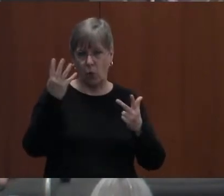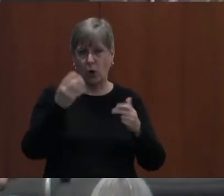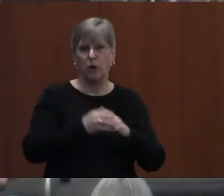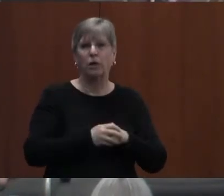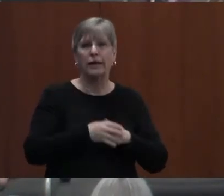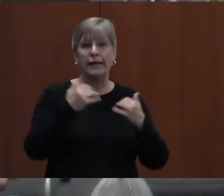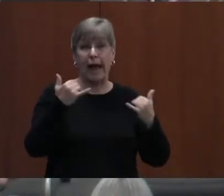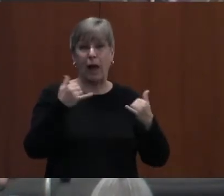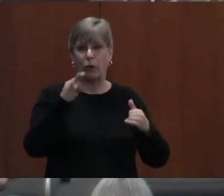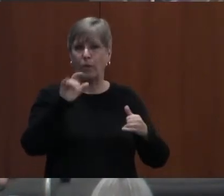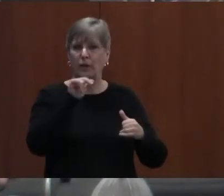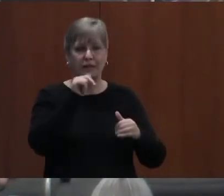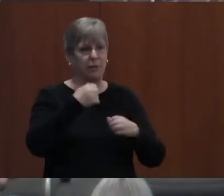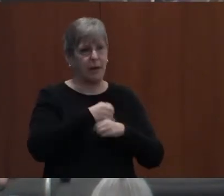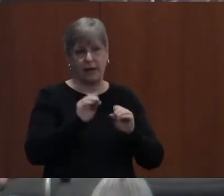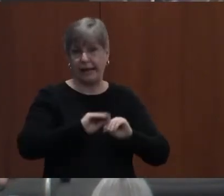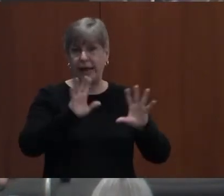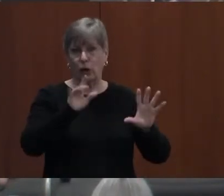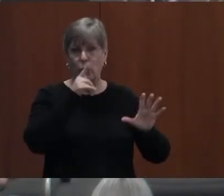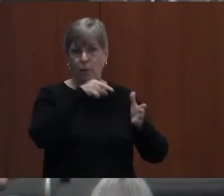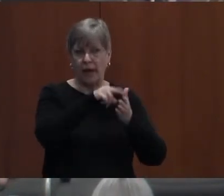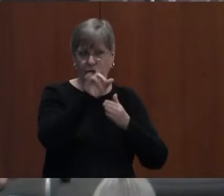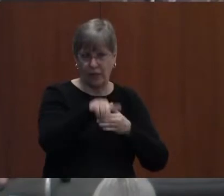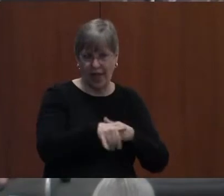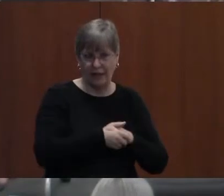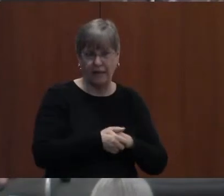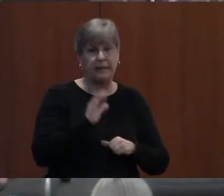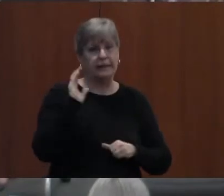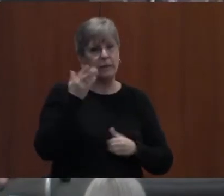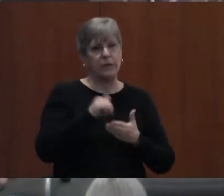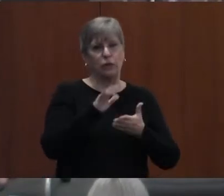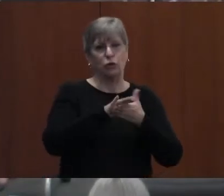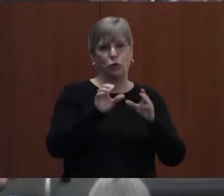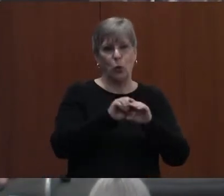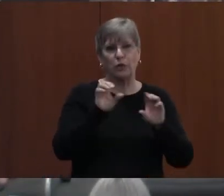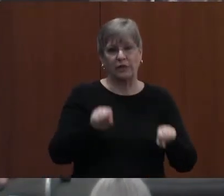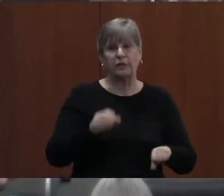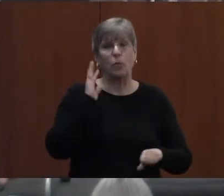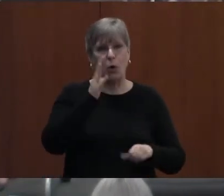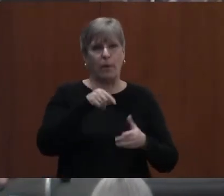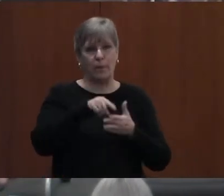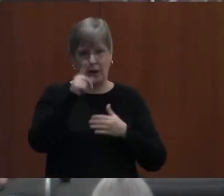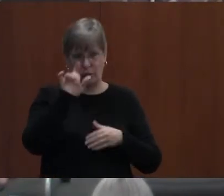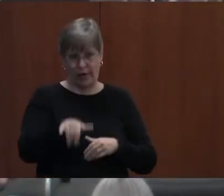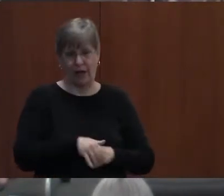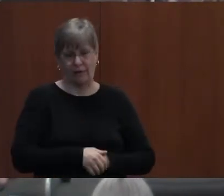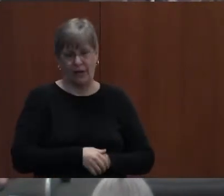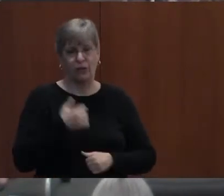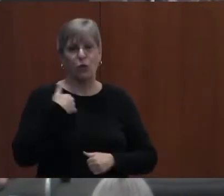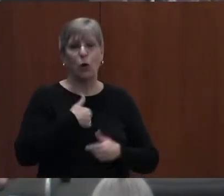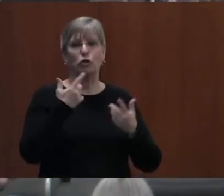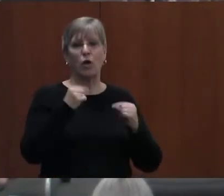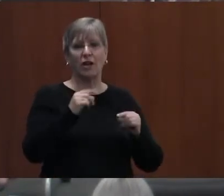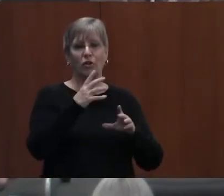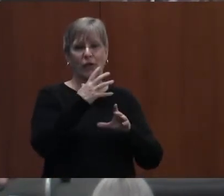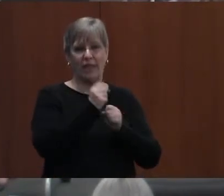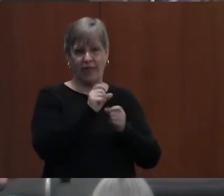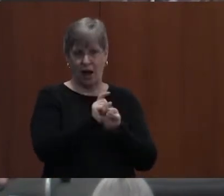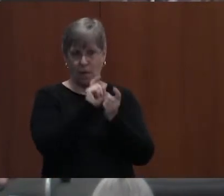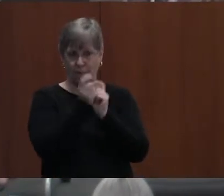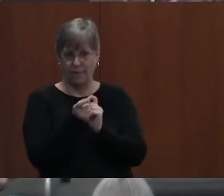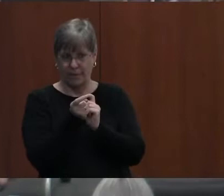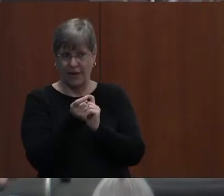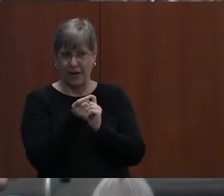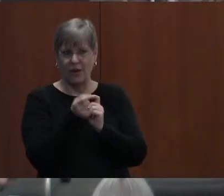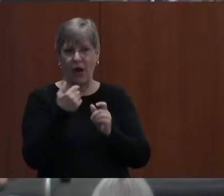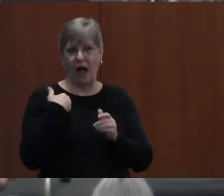Currently, the bill doesn't make it clear who pays for it, and it looks like the school system would be paying for it. And so we're trying to get that amended to have